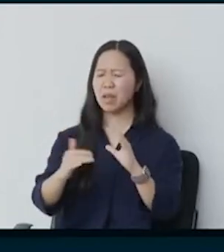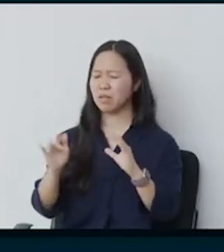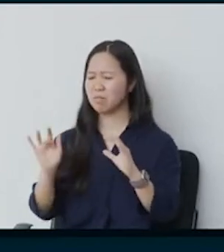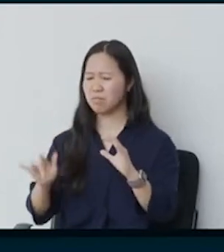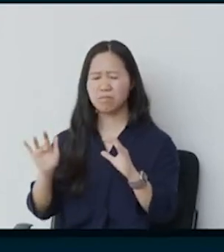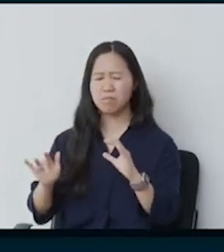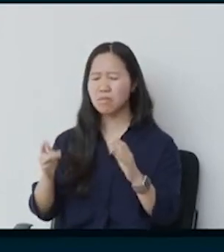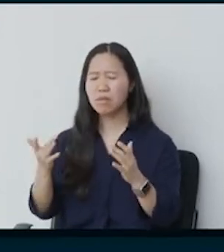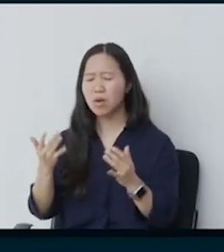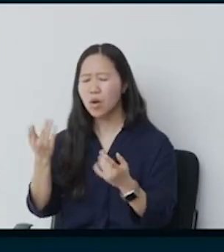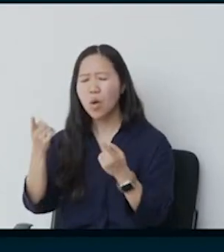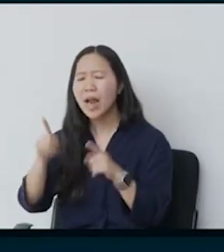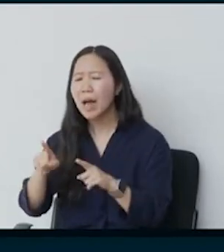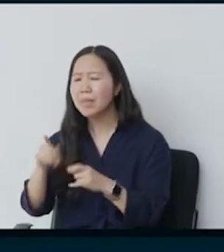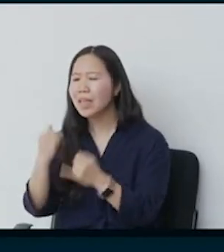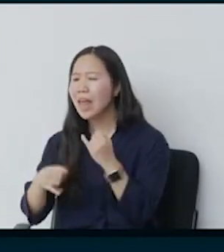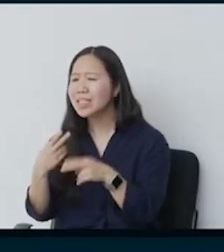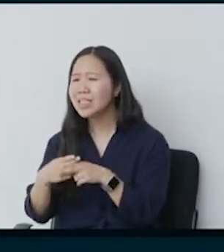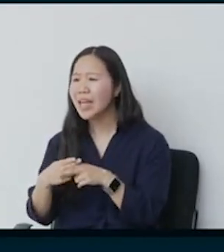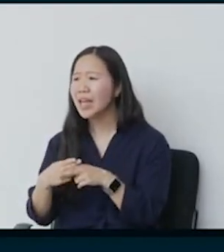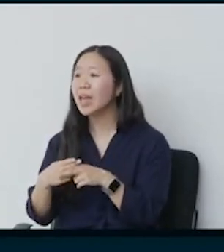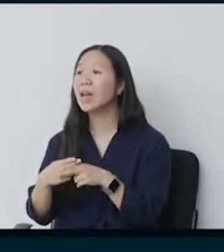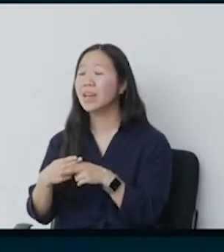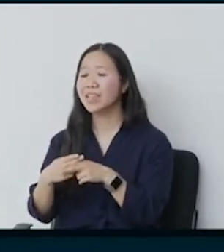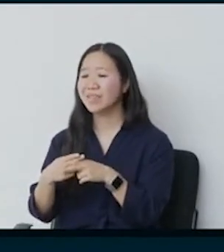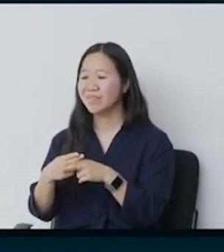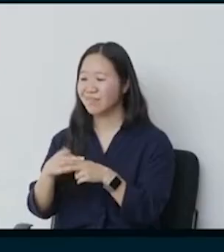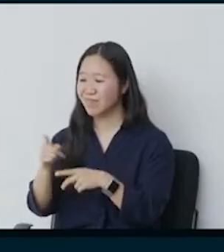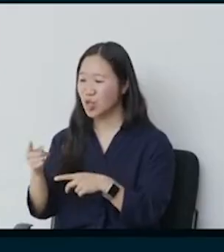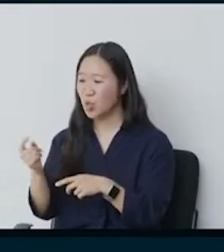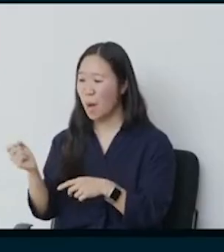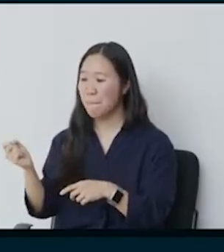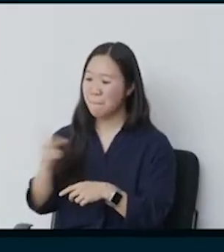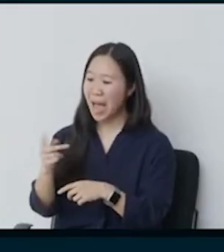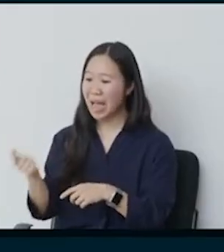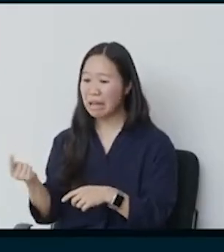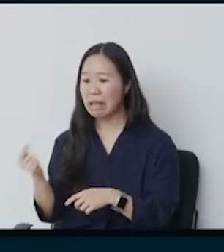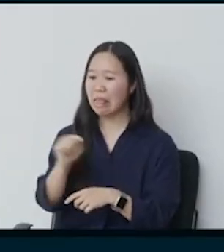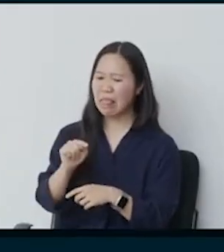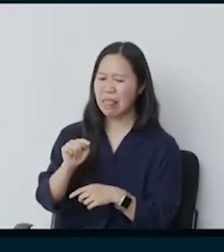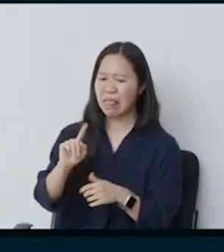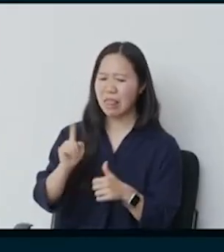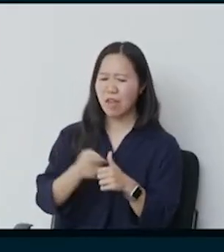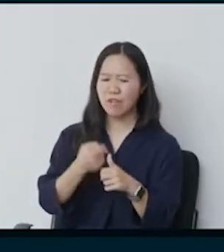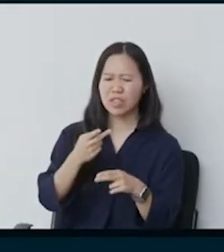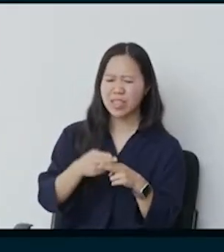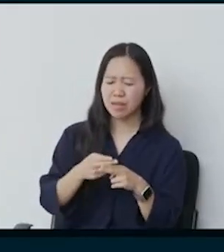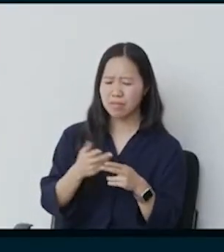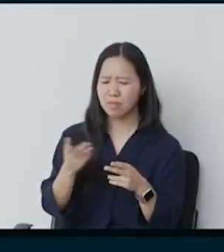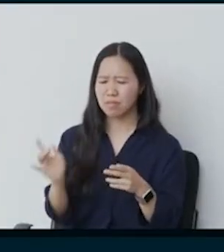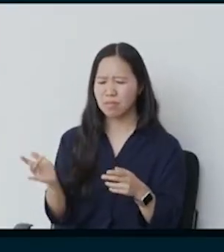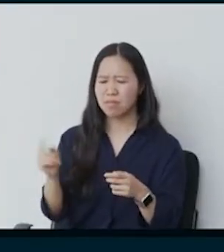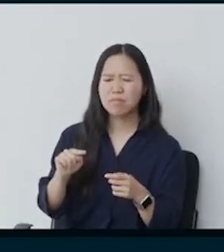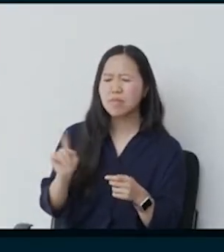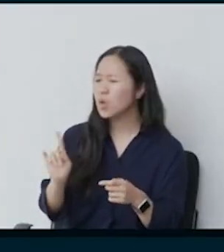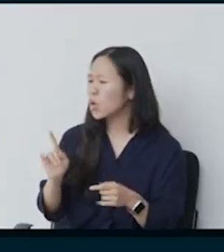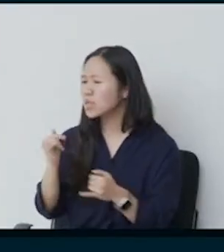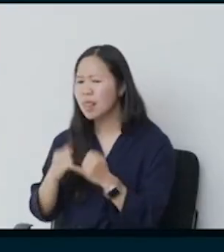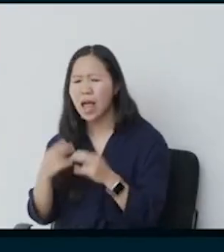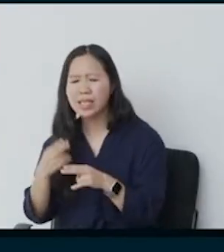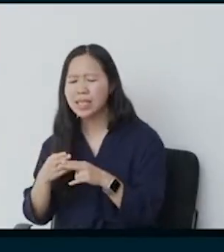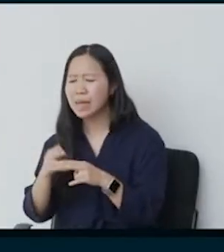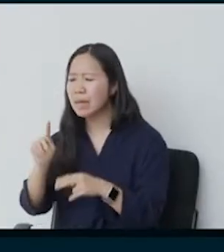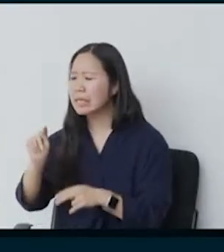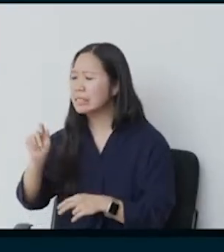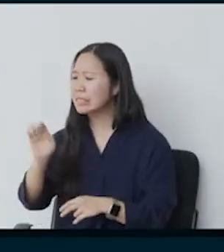name? And then you shift tab backwards and you get back to the first name and you said, oh, I don't hear the last name. And then you tab forward